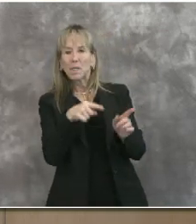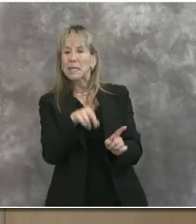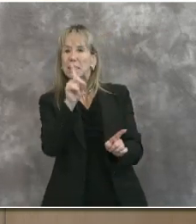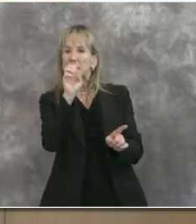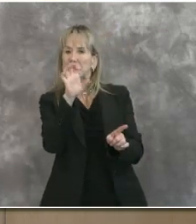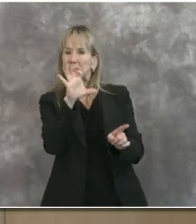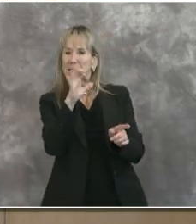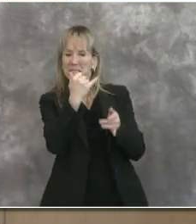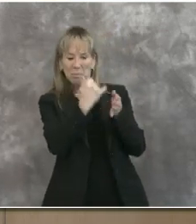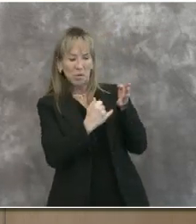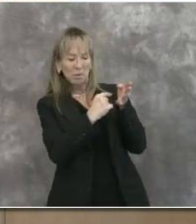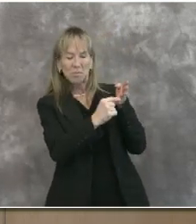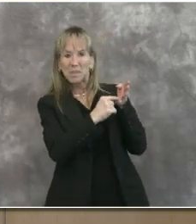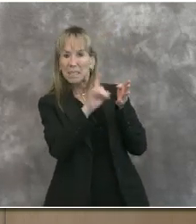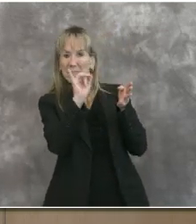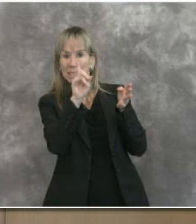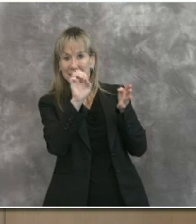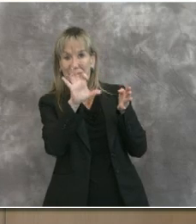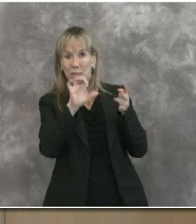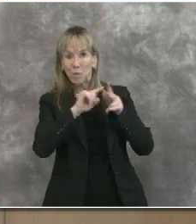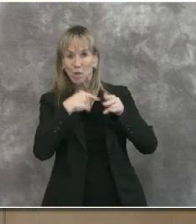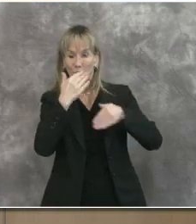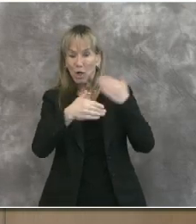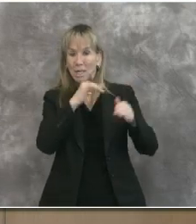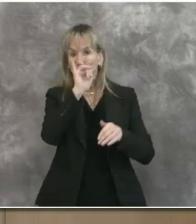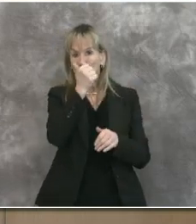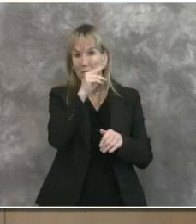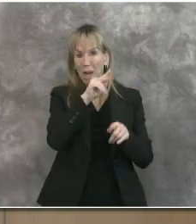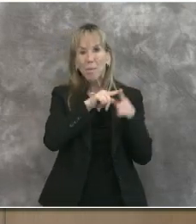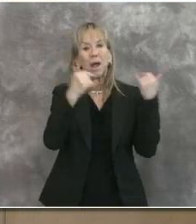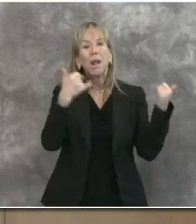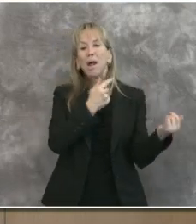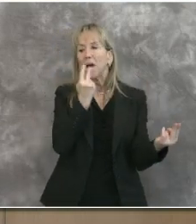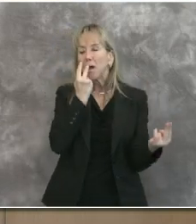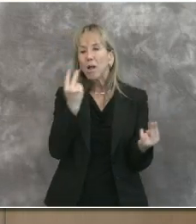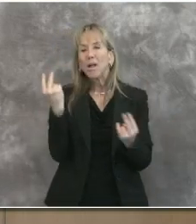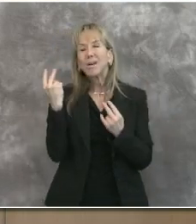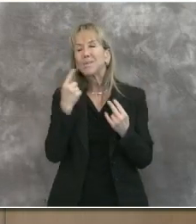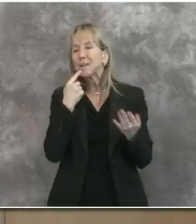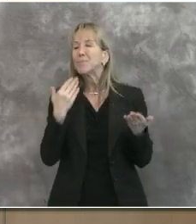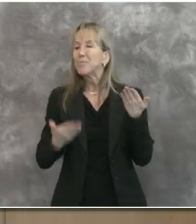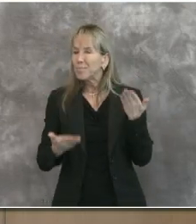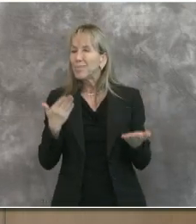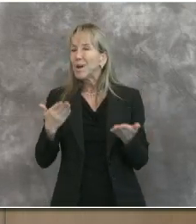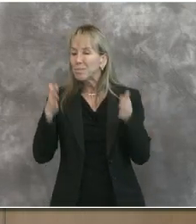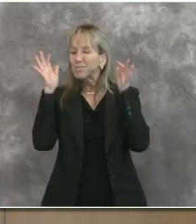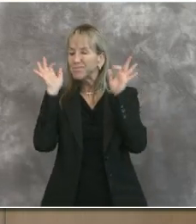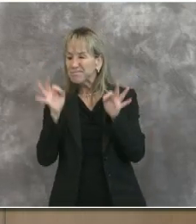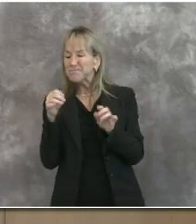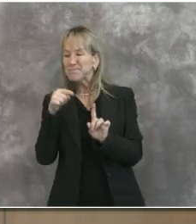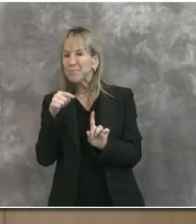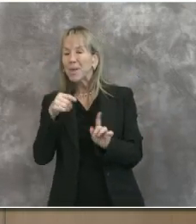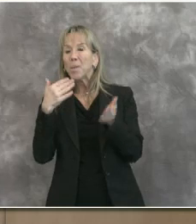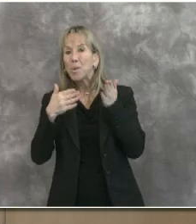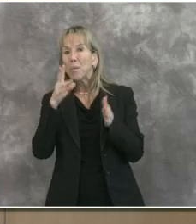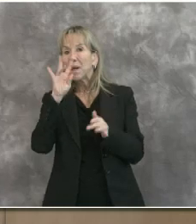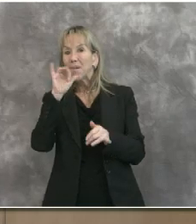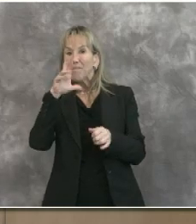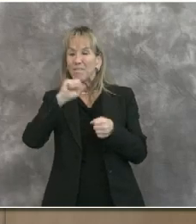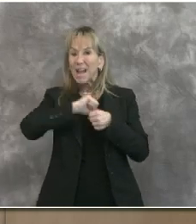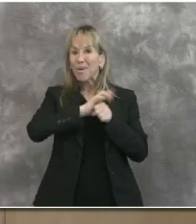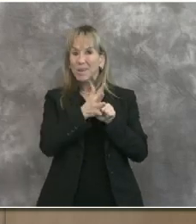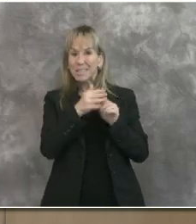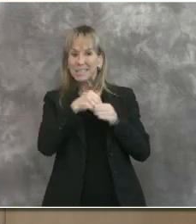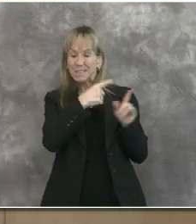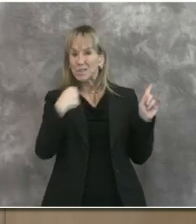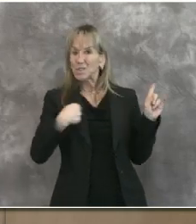to take action in January, they've looked back and determined that probably this virus was circulating in Wuhan,